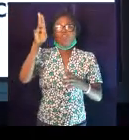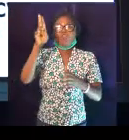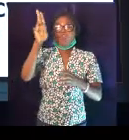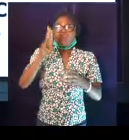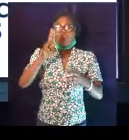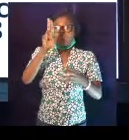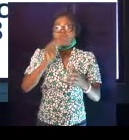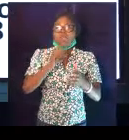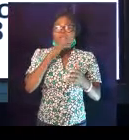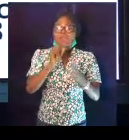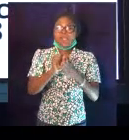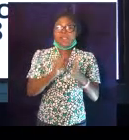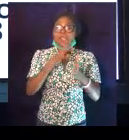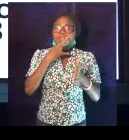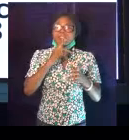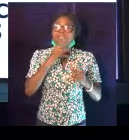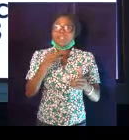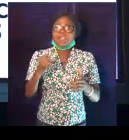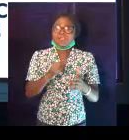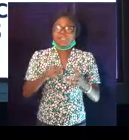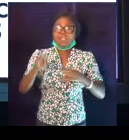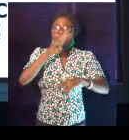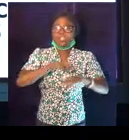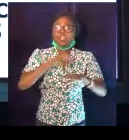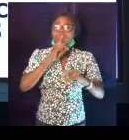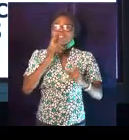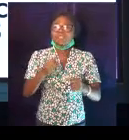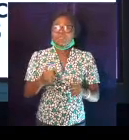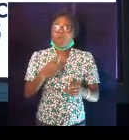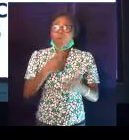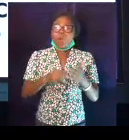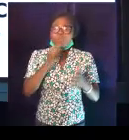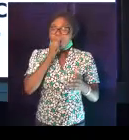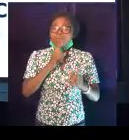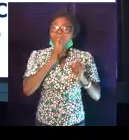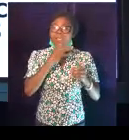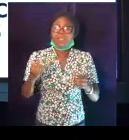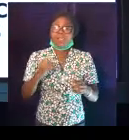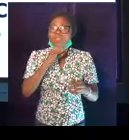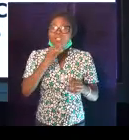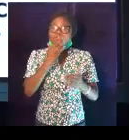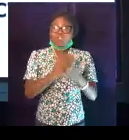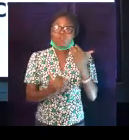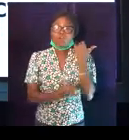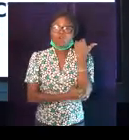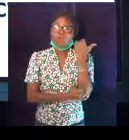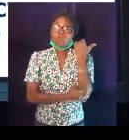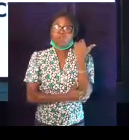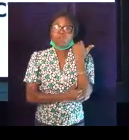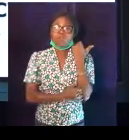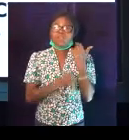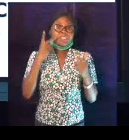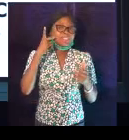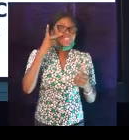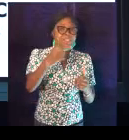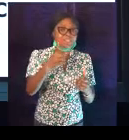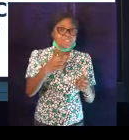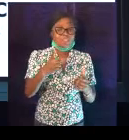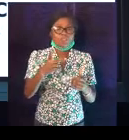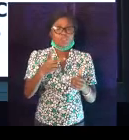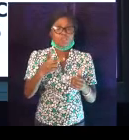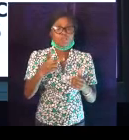youth as person between the ages of 15 to 24. What I'm saying here is that some countries actually